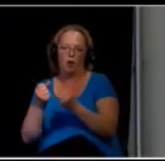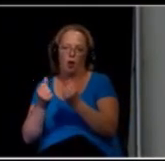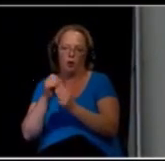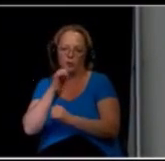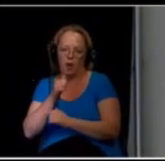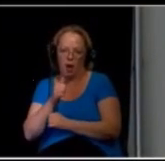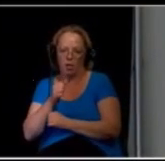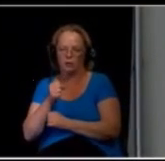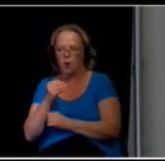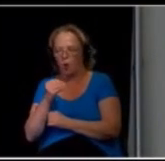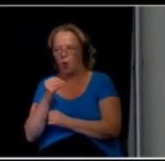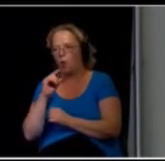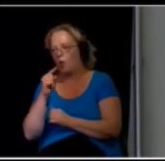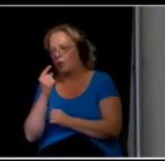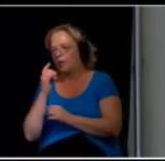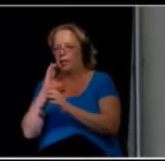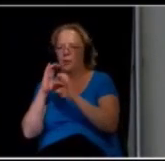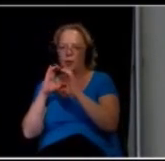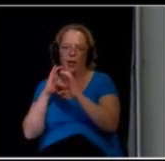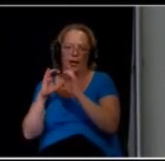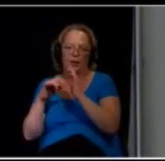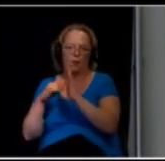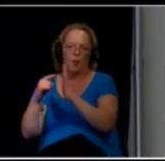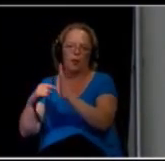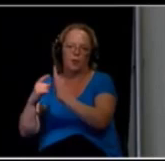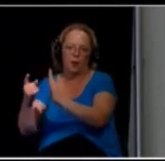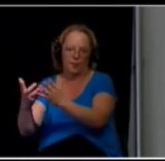communicating somewhat sporadically.